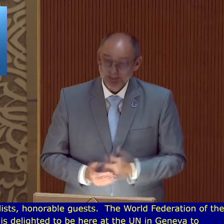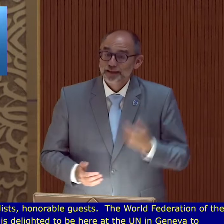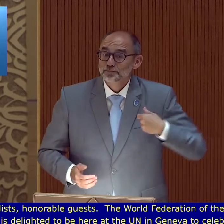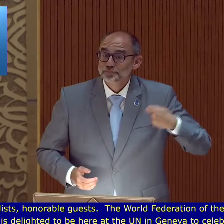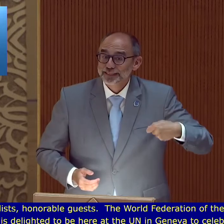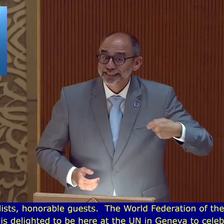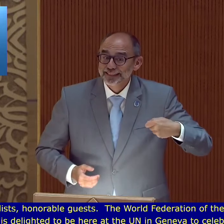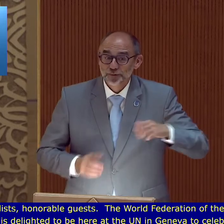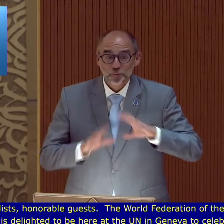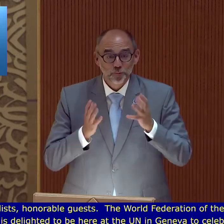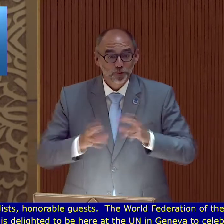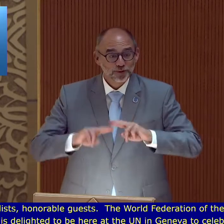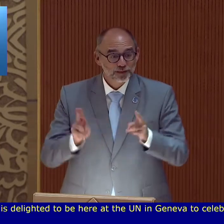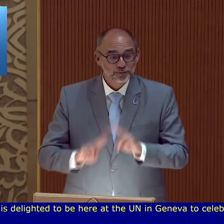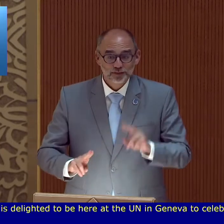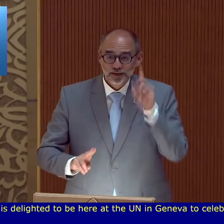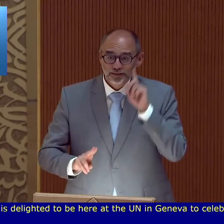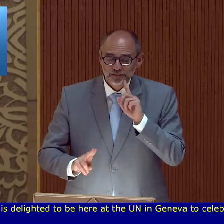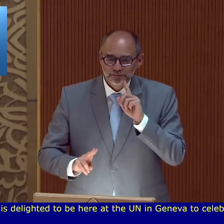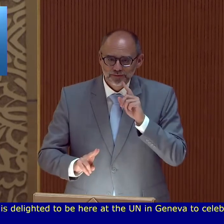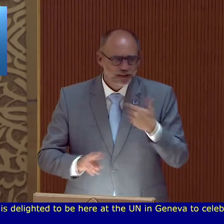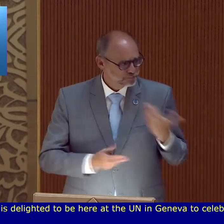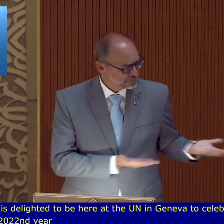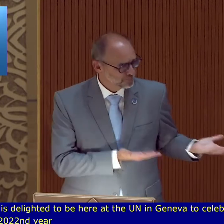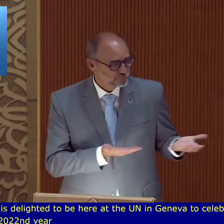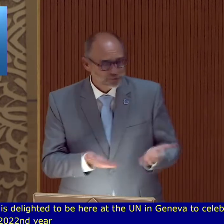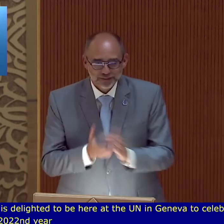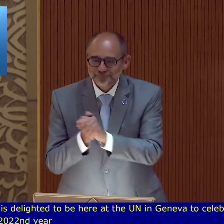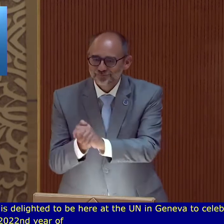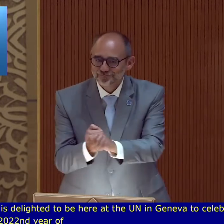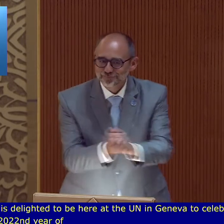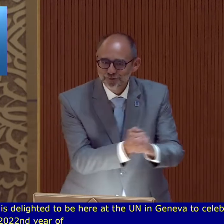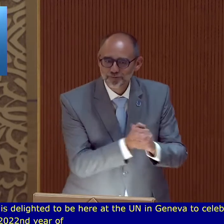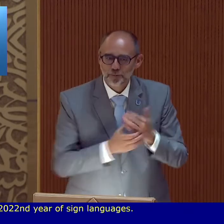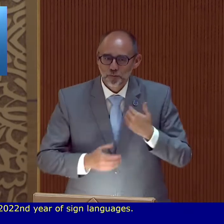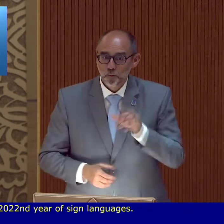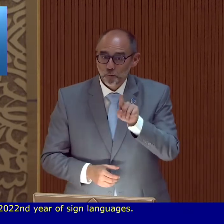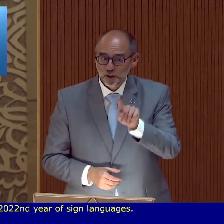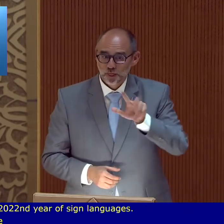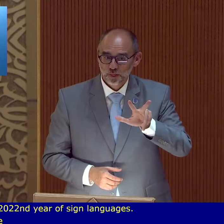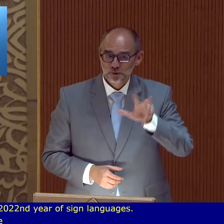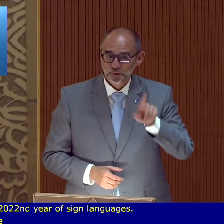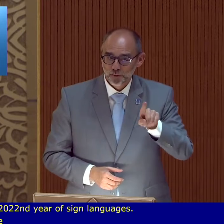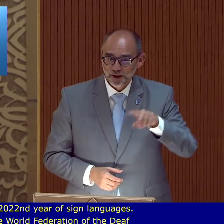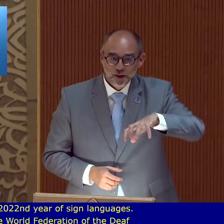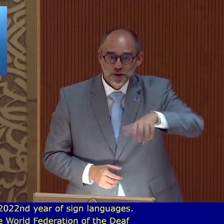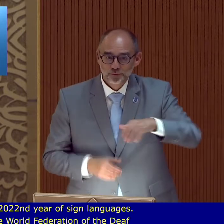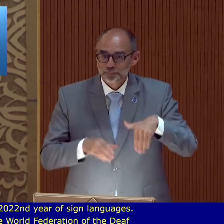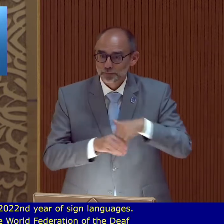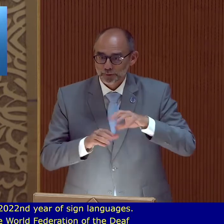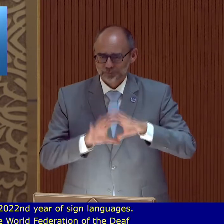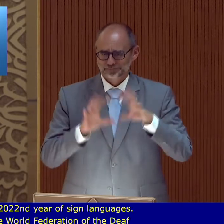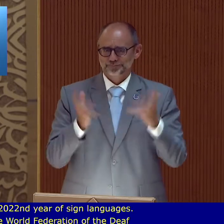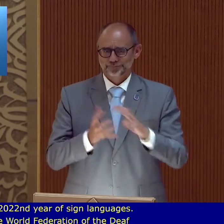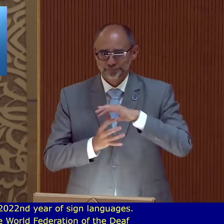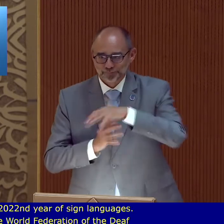of sign languages. The World Federation of the Deaf brings greetings from our